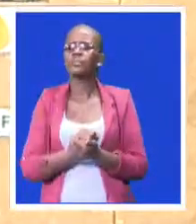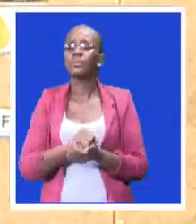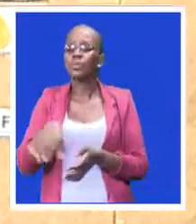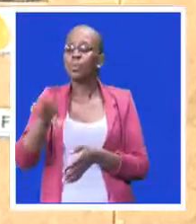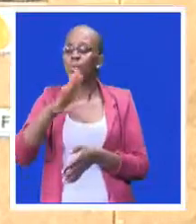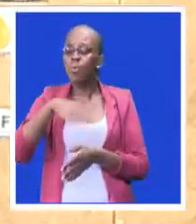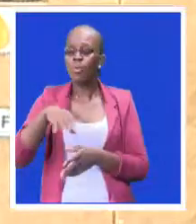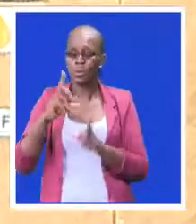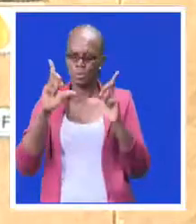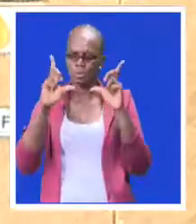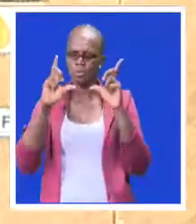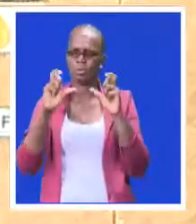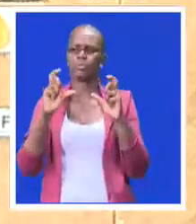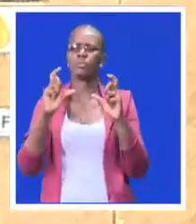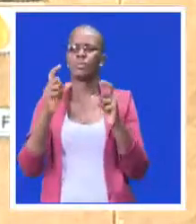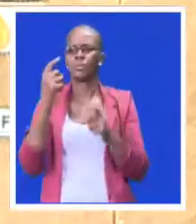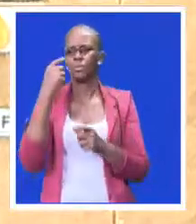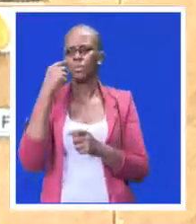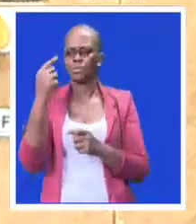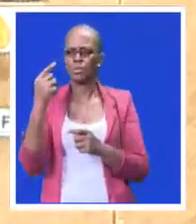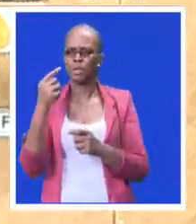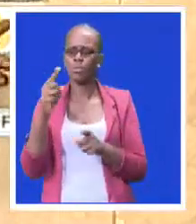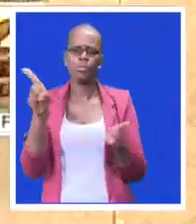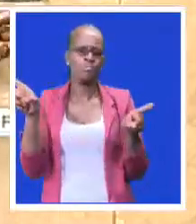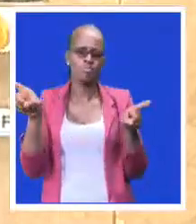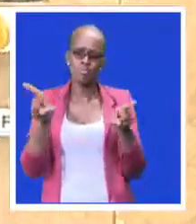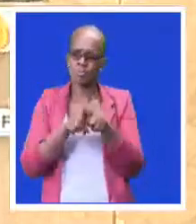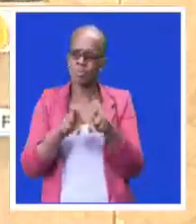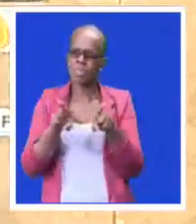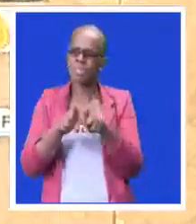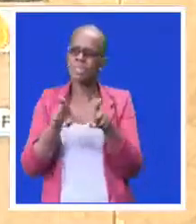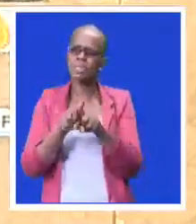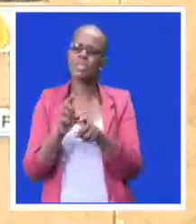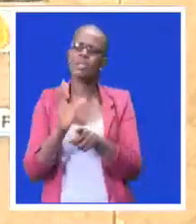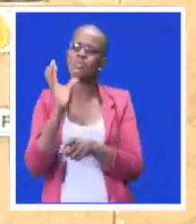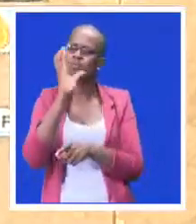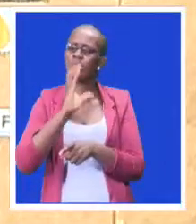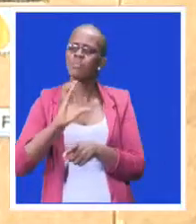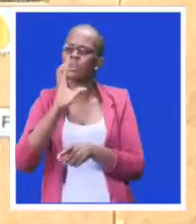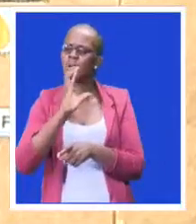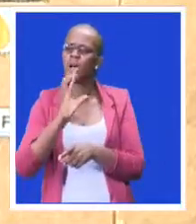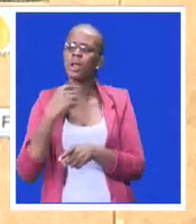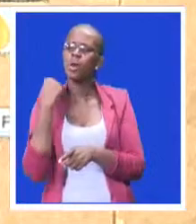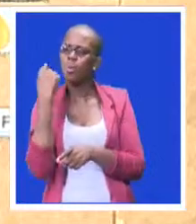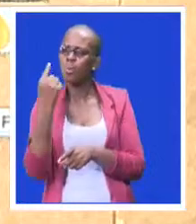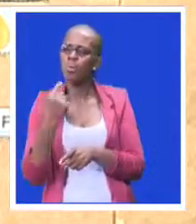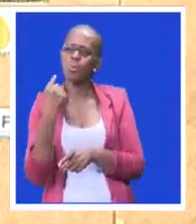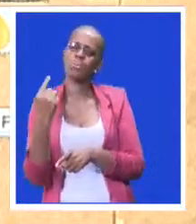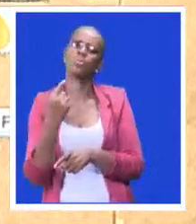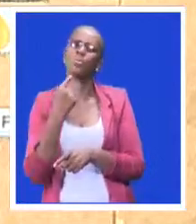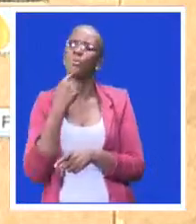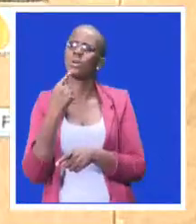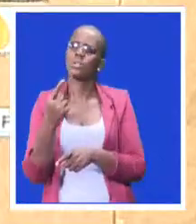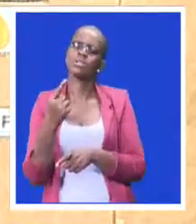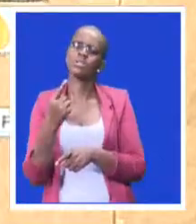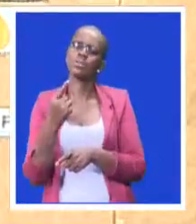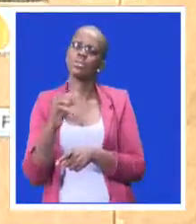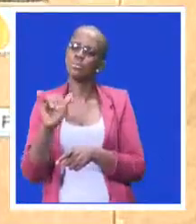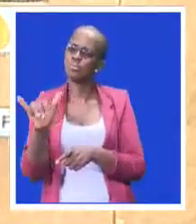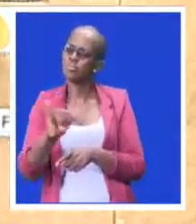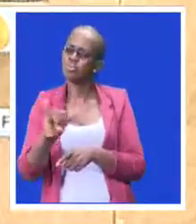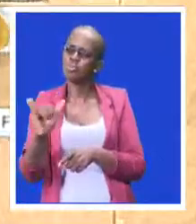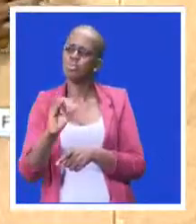same color. And who can tell us what is this color that we see here? Color yellow.